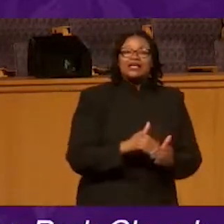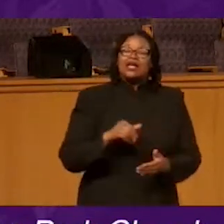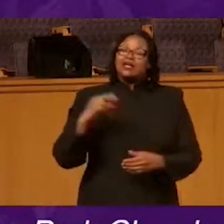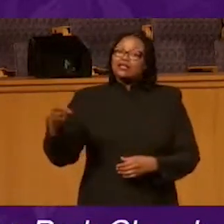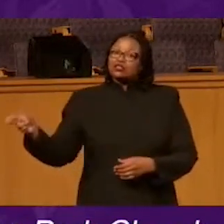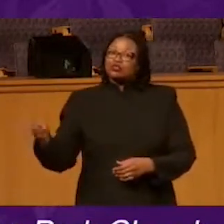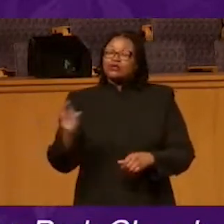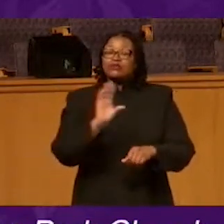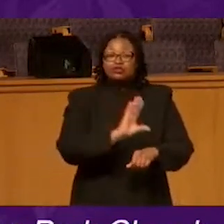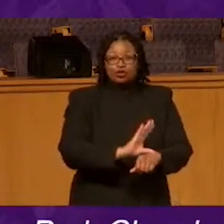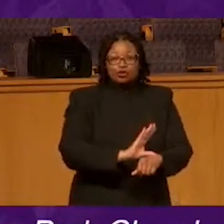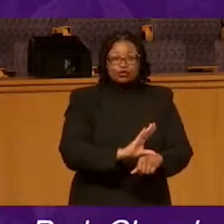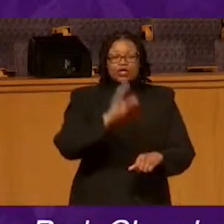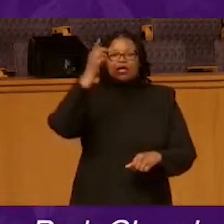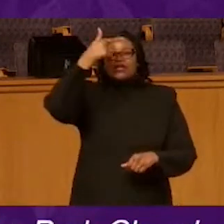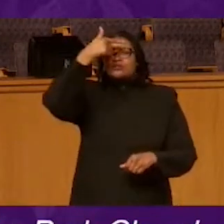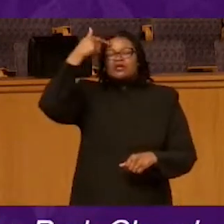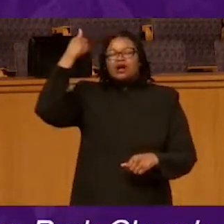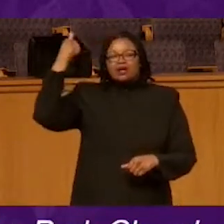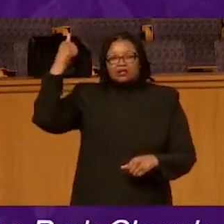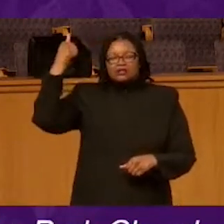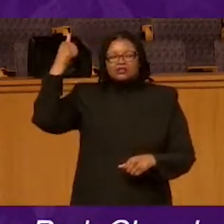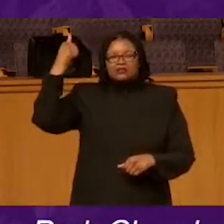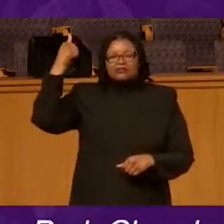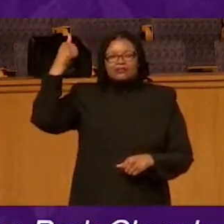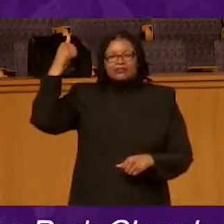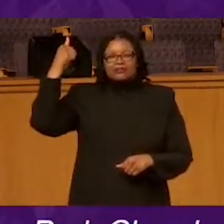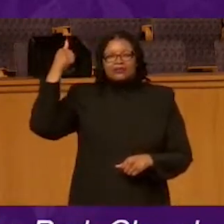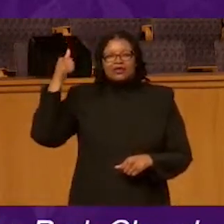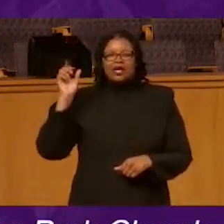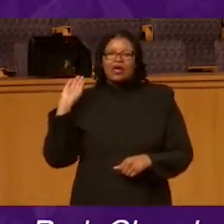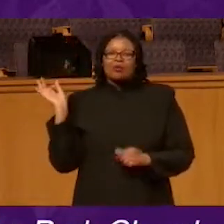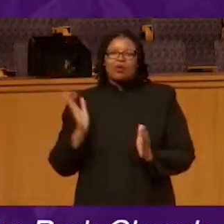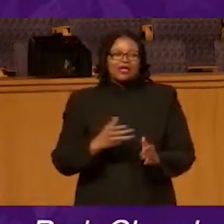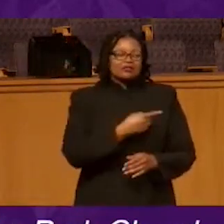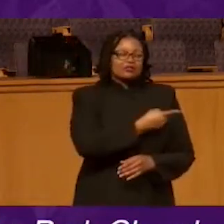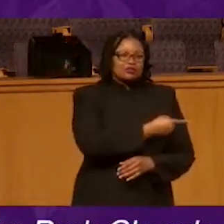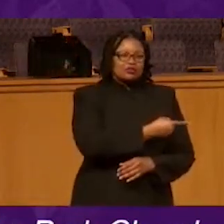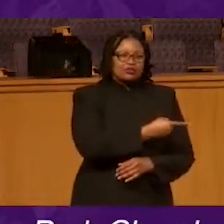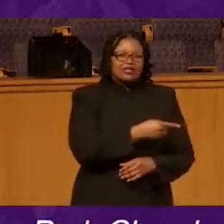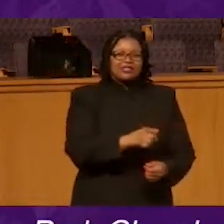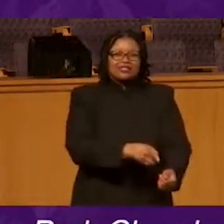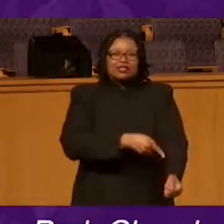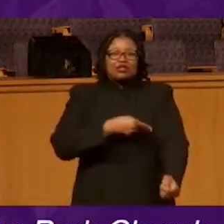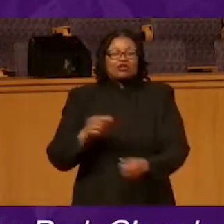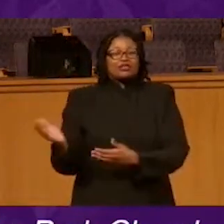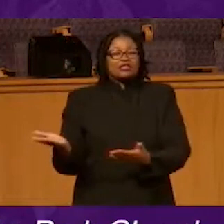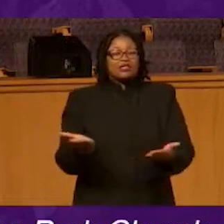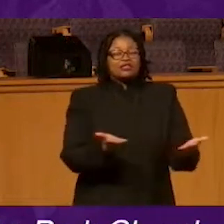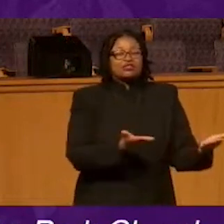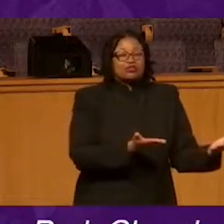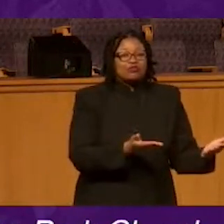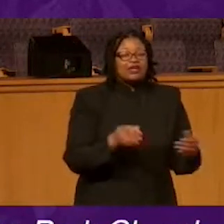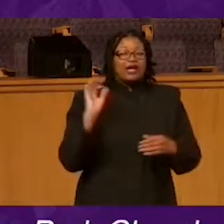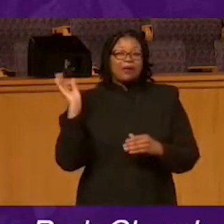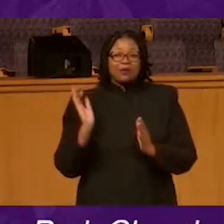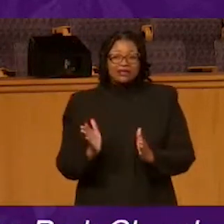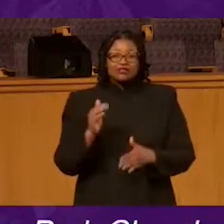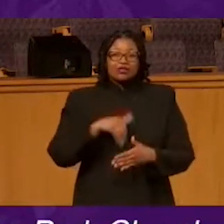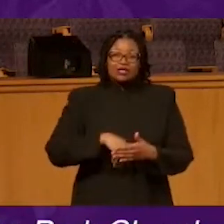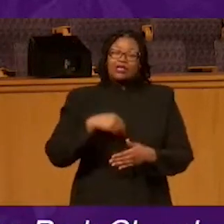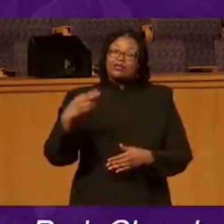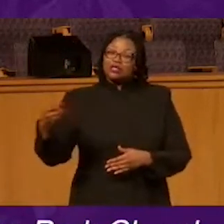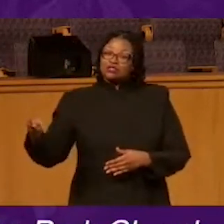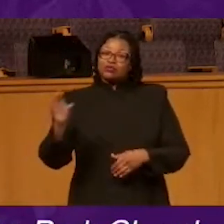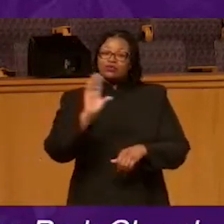church is because I am the longest serving pastor in the history of the church.